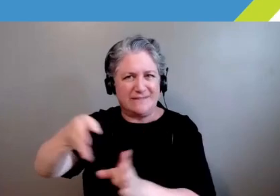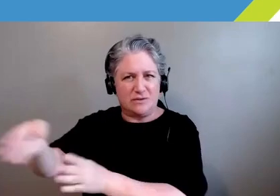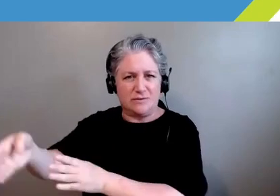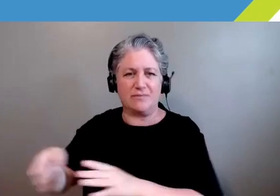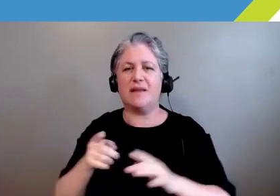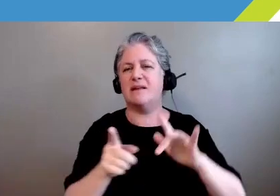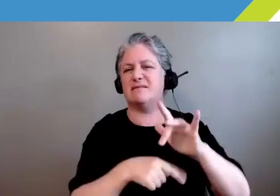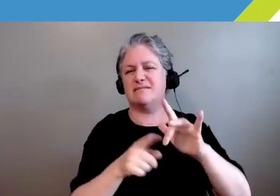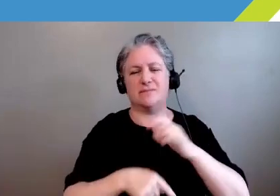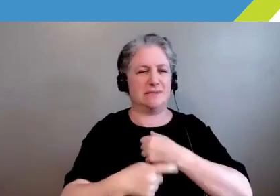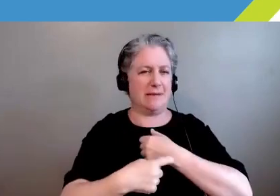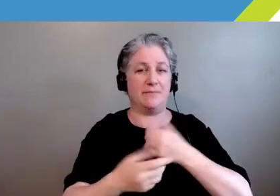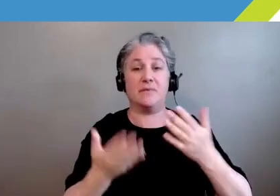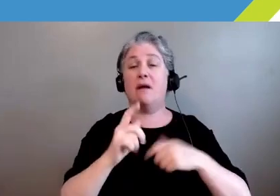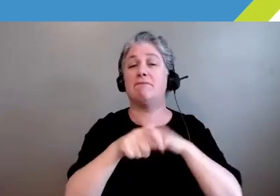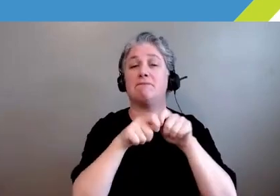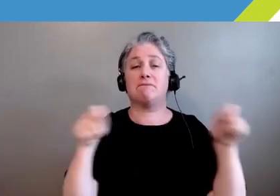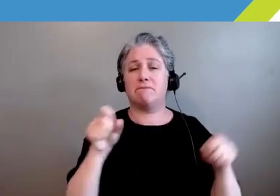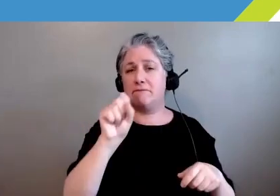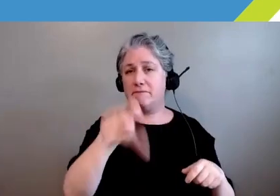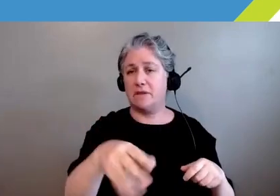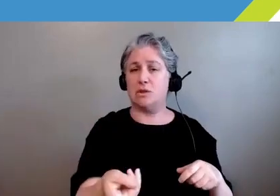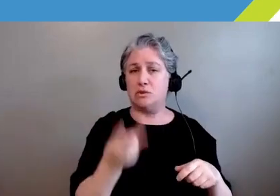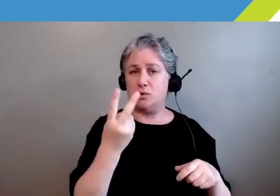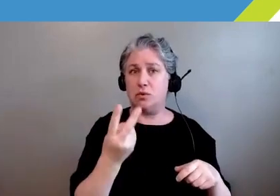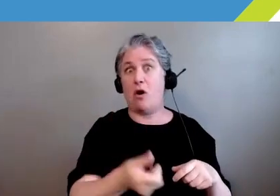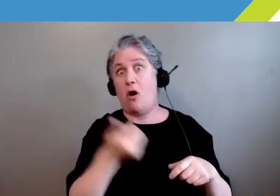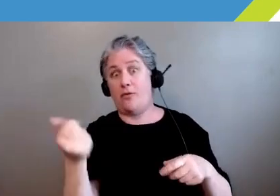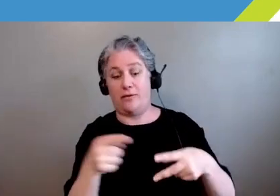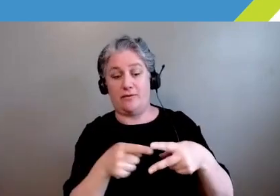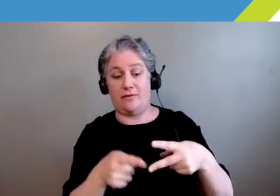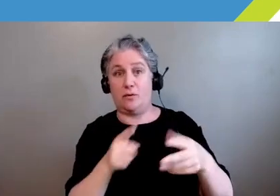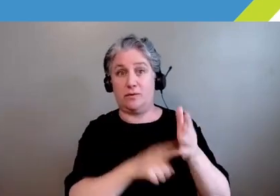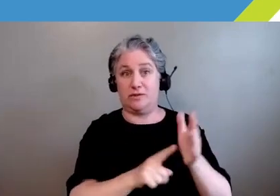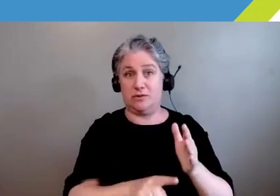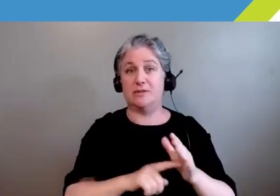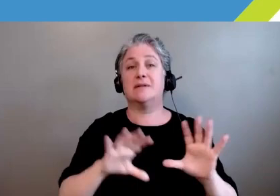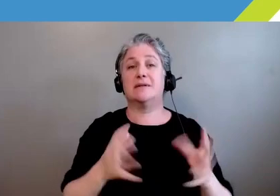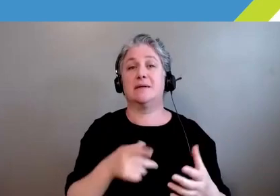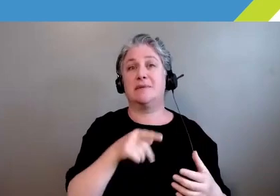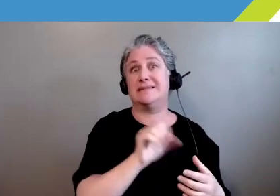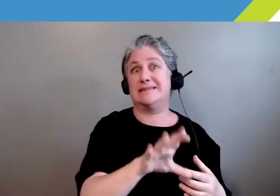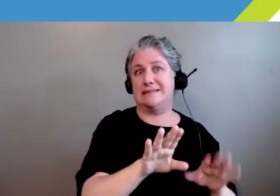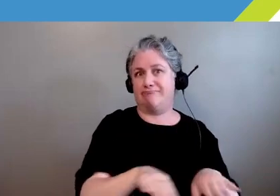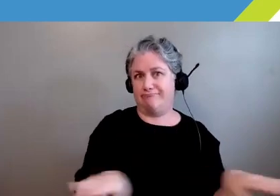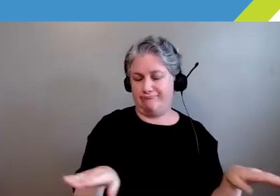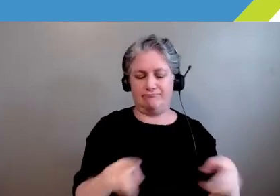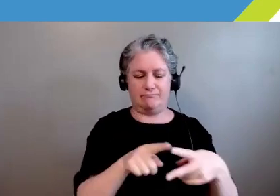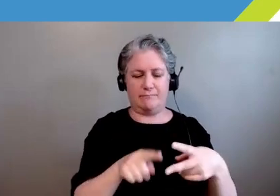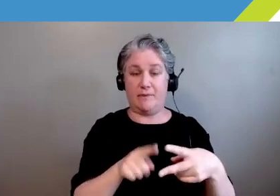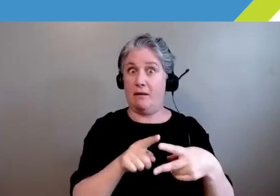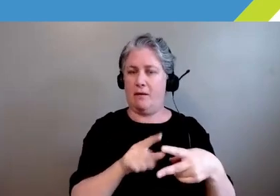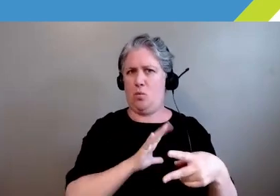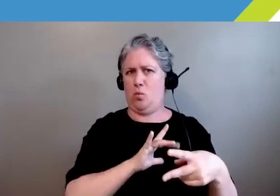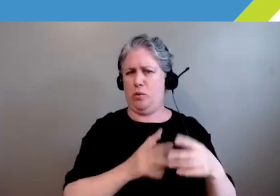time. I wanted to finish up by talking about 2 ongoing studies in the world of pediatric PSC. This one I think is